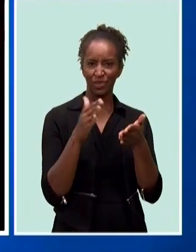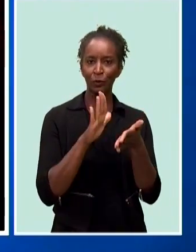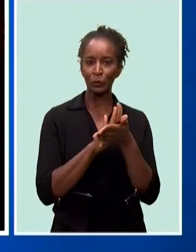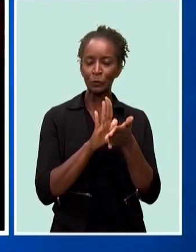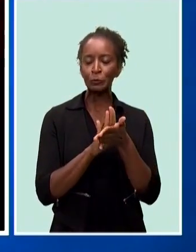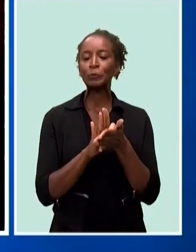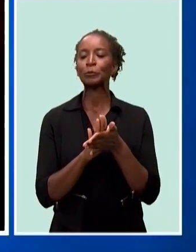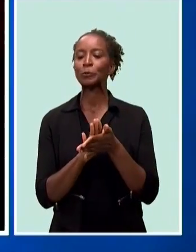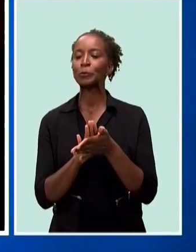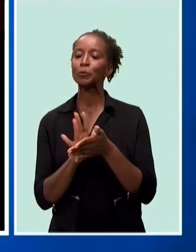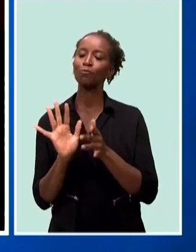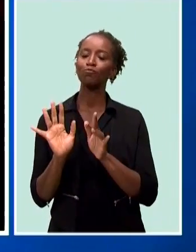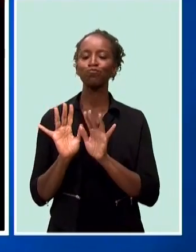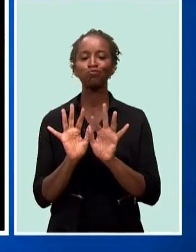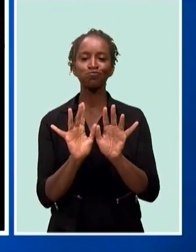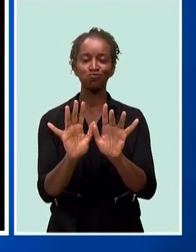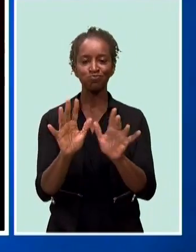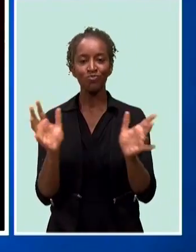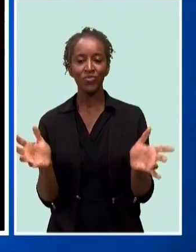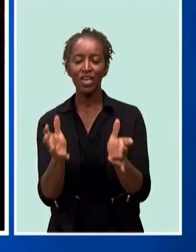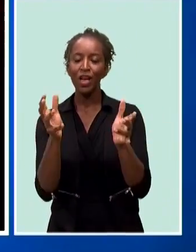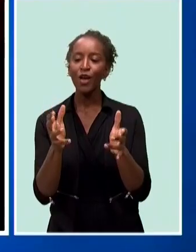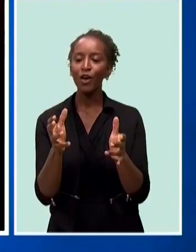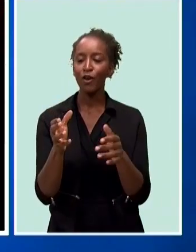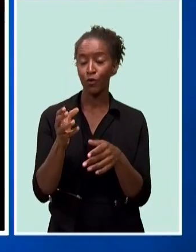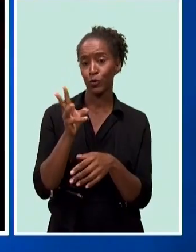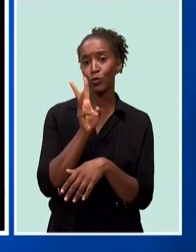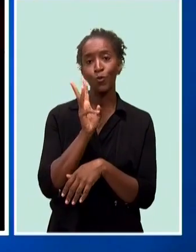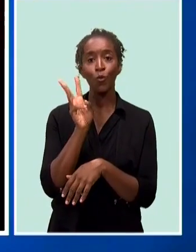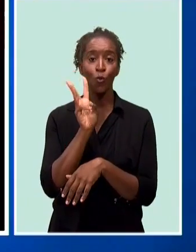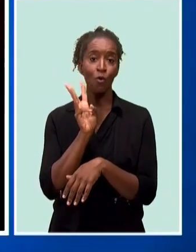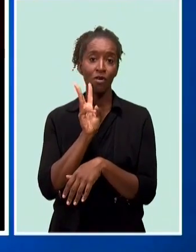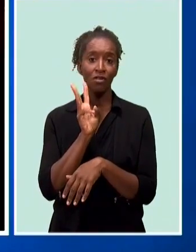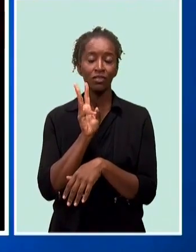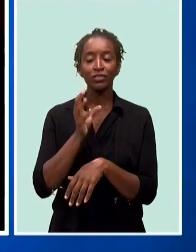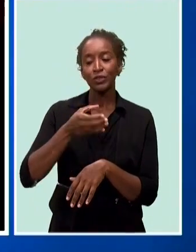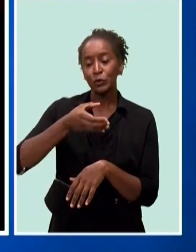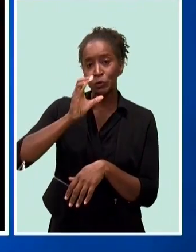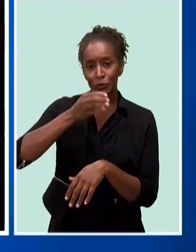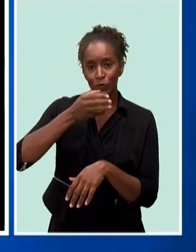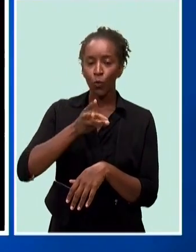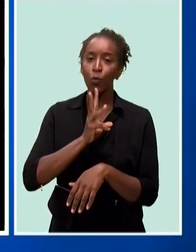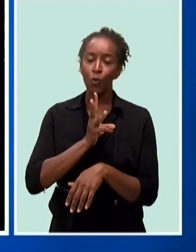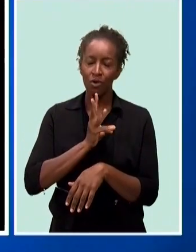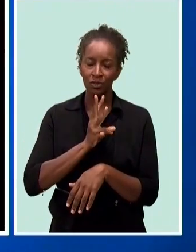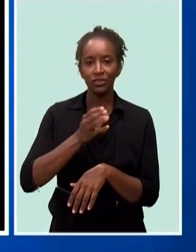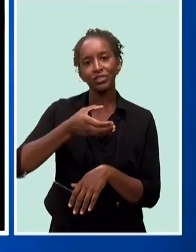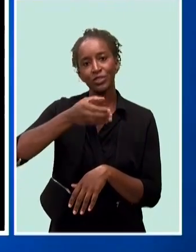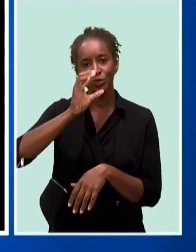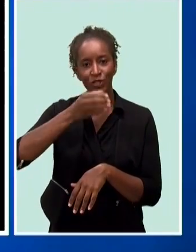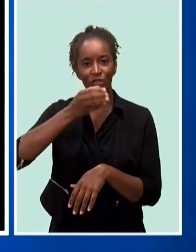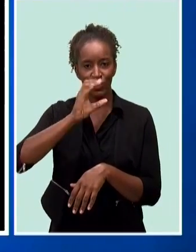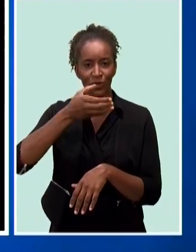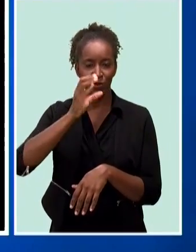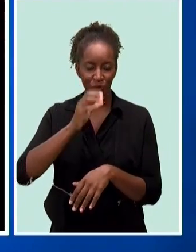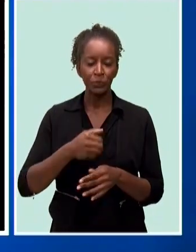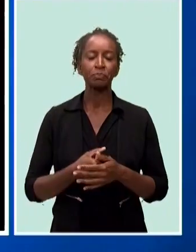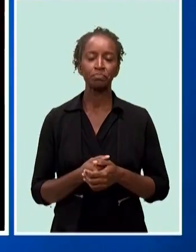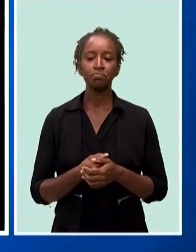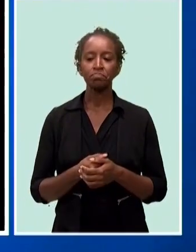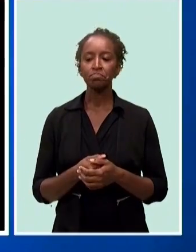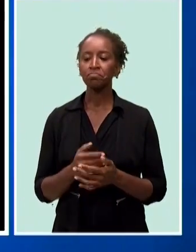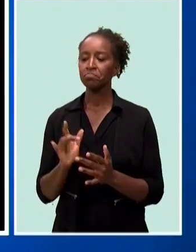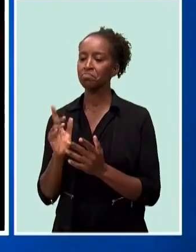and also share with them the benefits of infused water. Now, they stopped at the Eagle Hall Post Office, the Black Rock Police